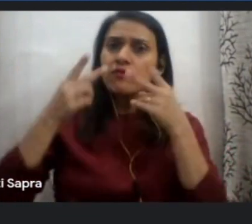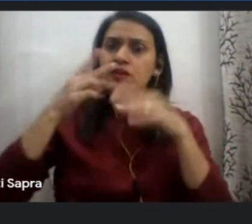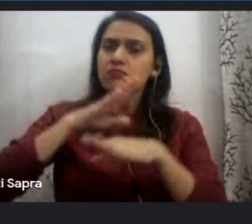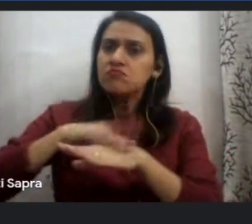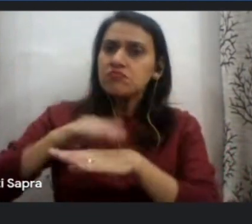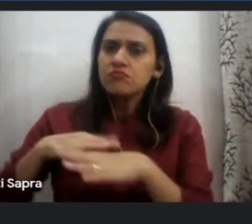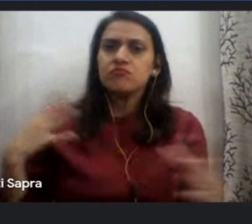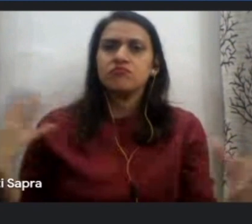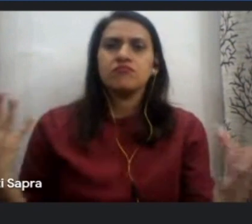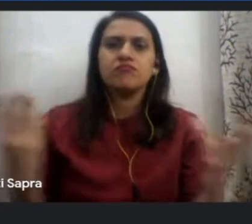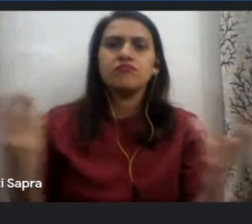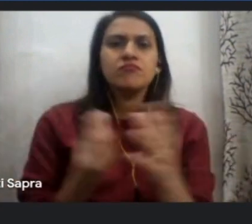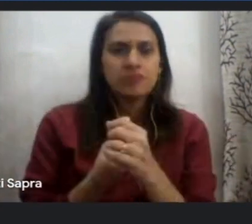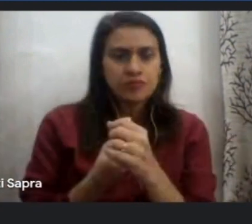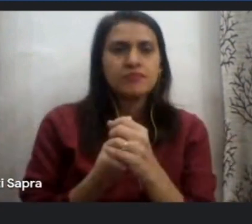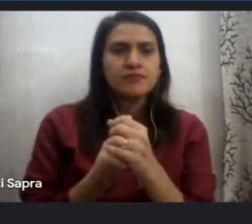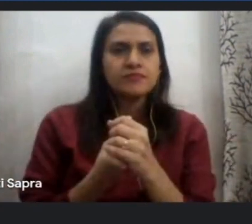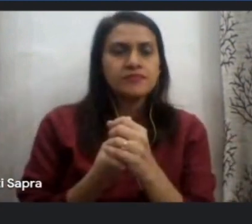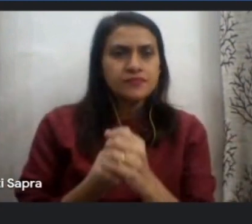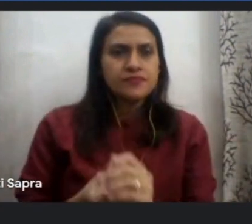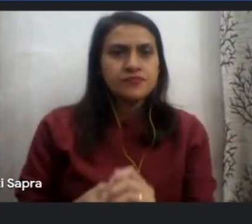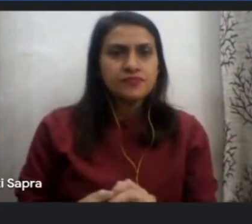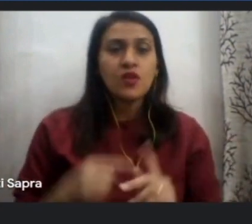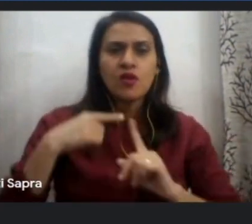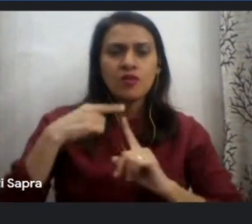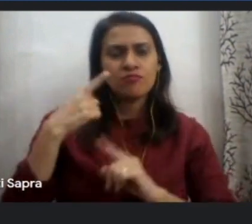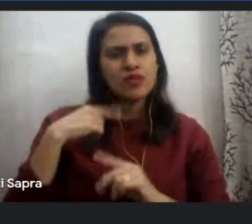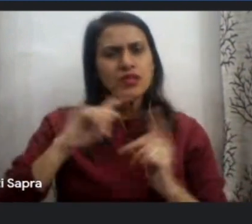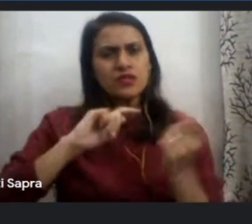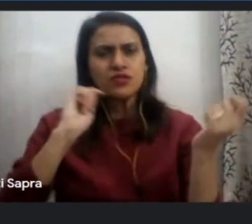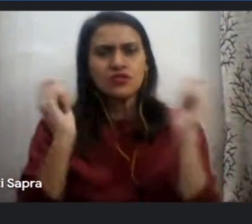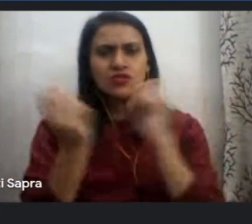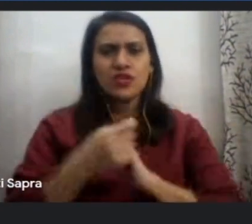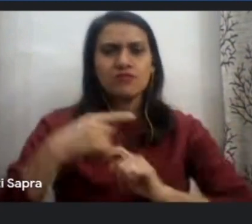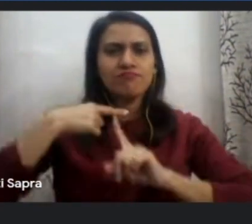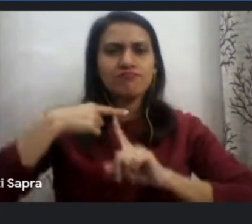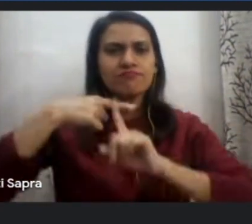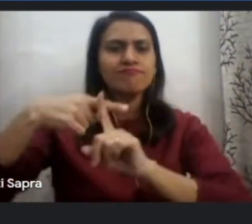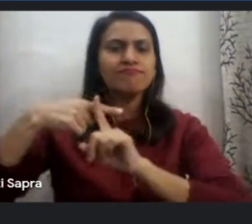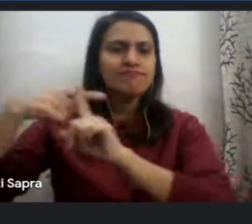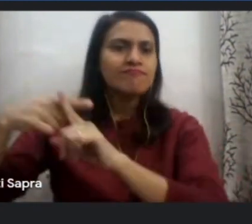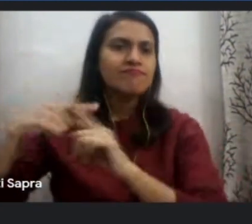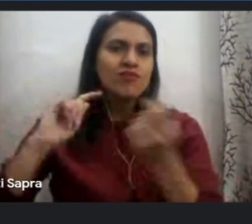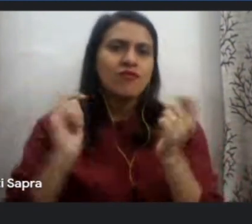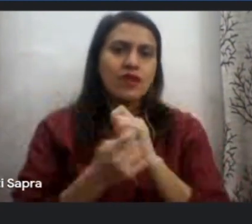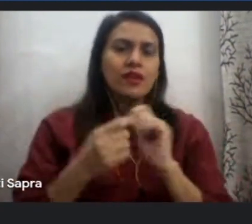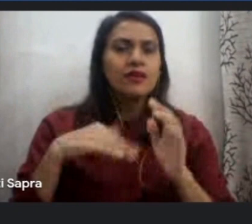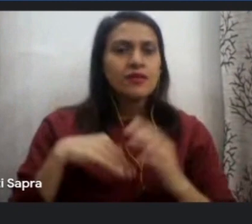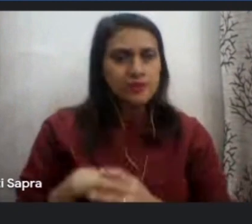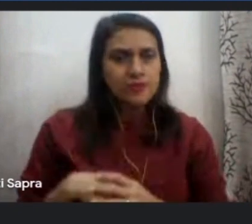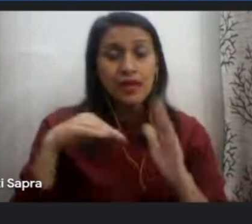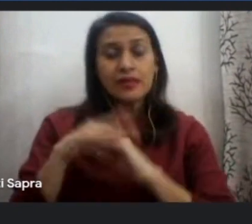and attempting to bring a positive change in the way we understand learning disability or dyslexia.